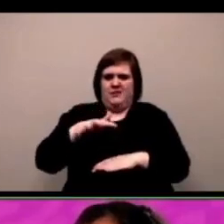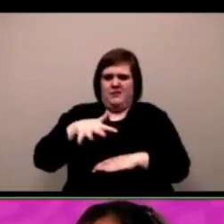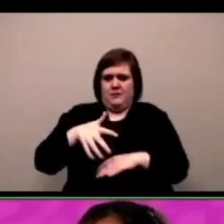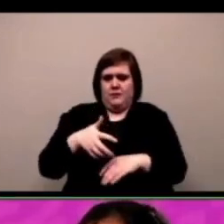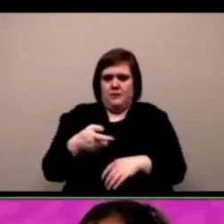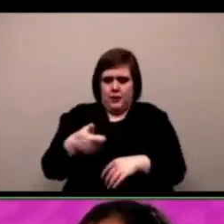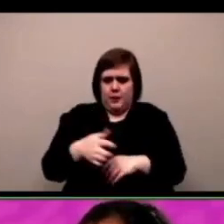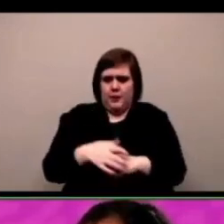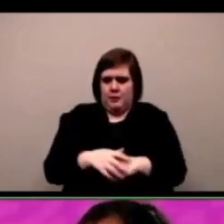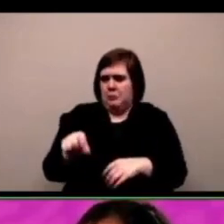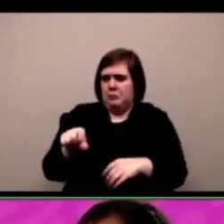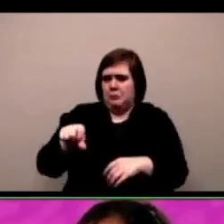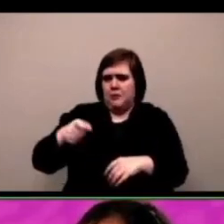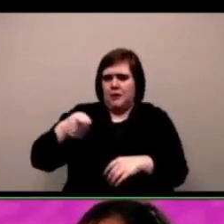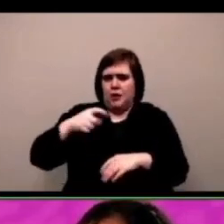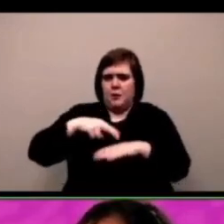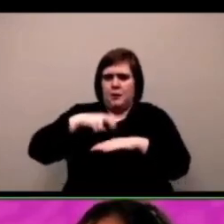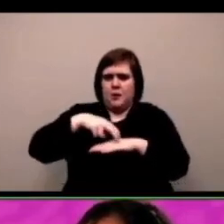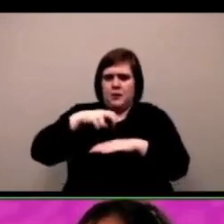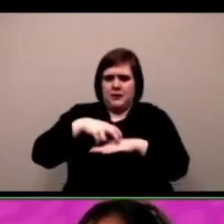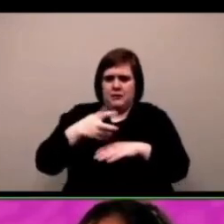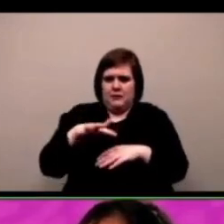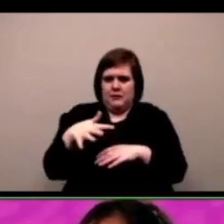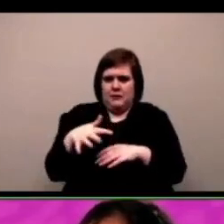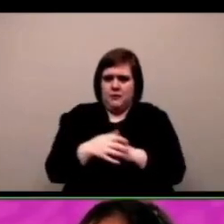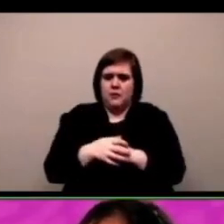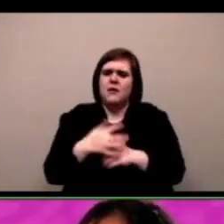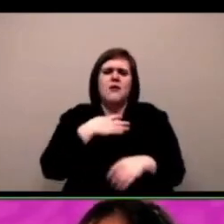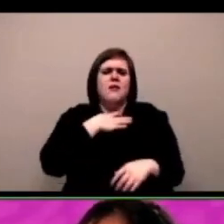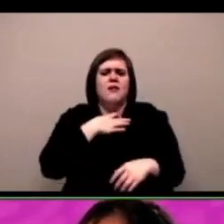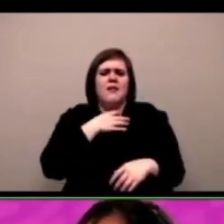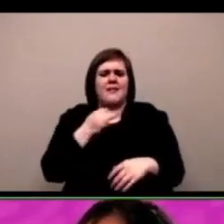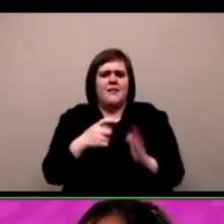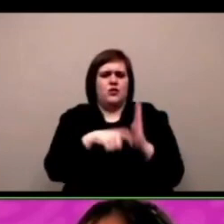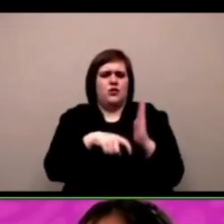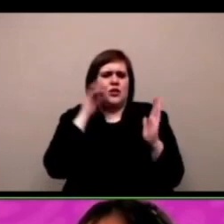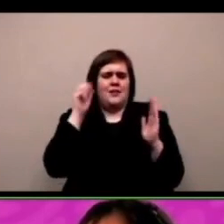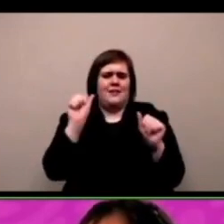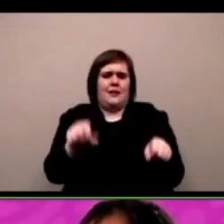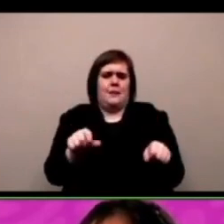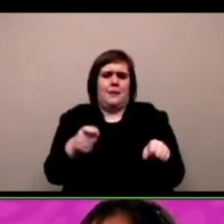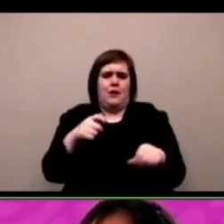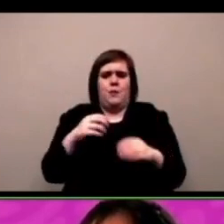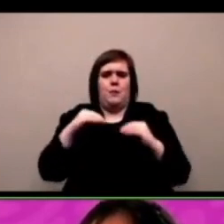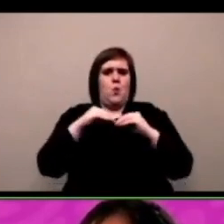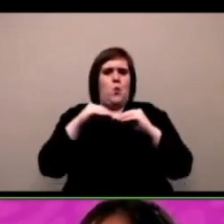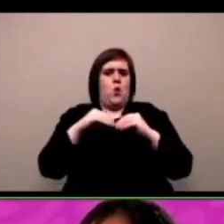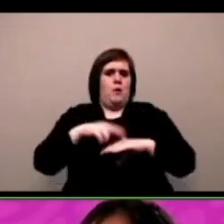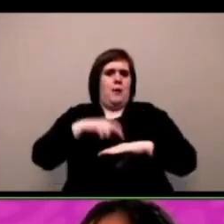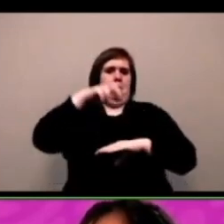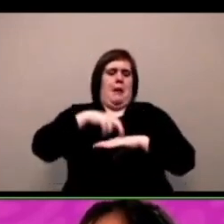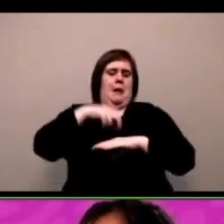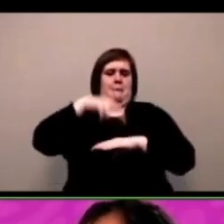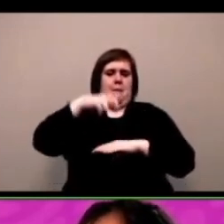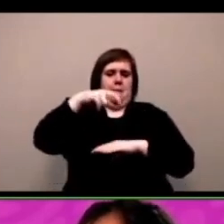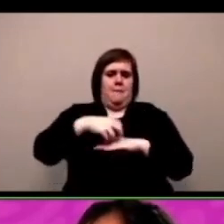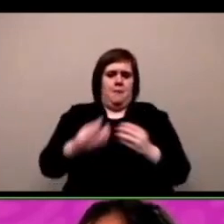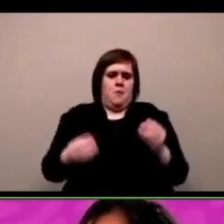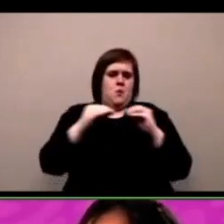Yeah, a little bouncy. Kind of wonder if I can make Scratch Cat a little bouncier.